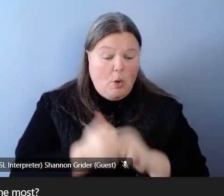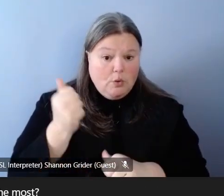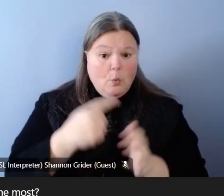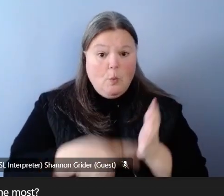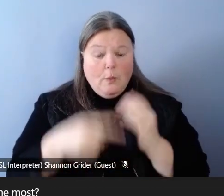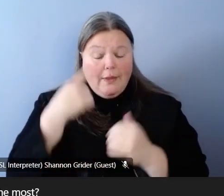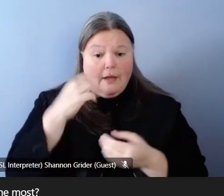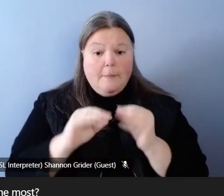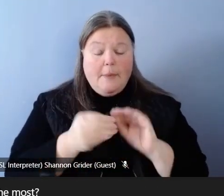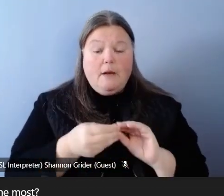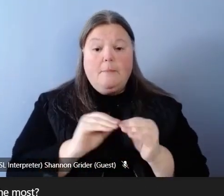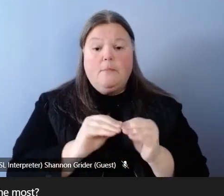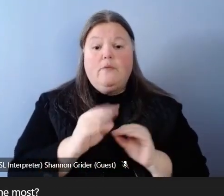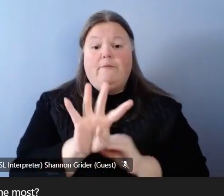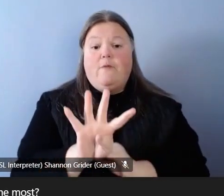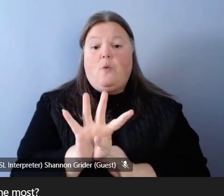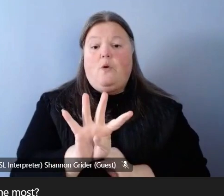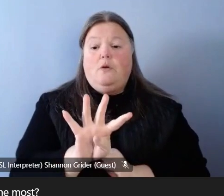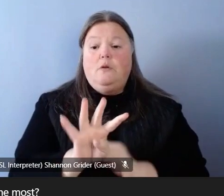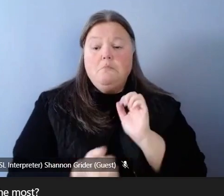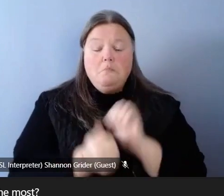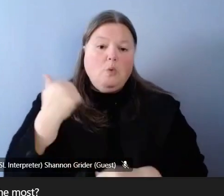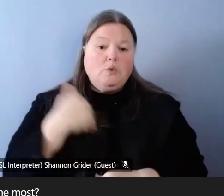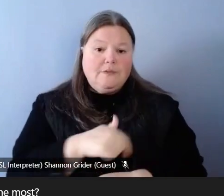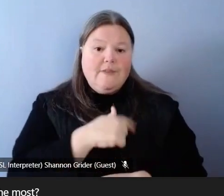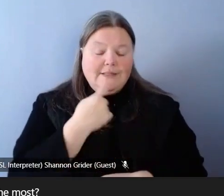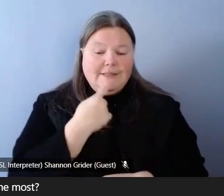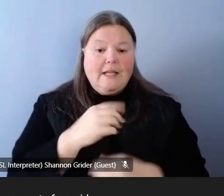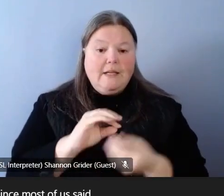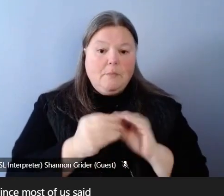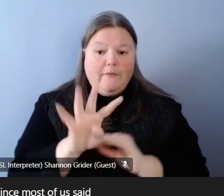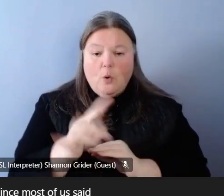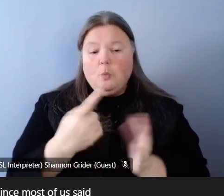number 4, since most of us said that person.